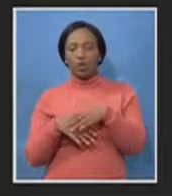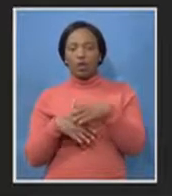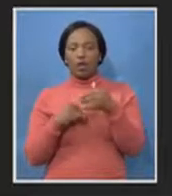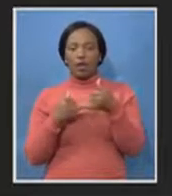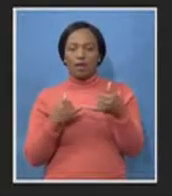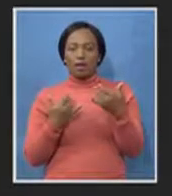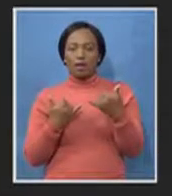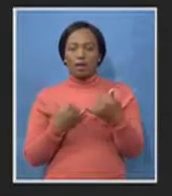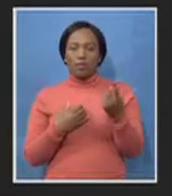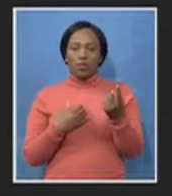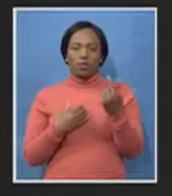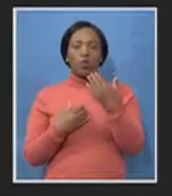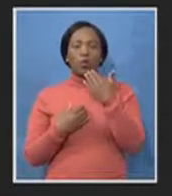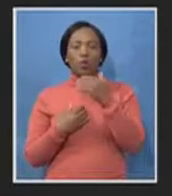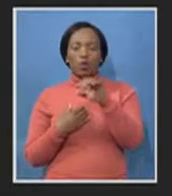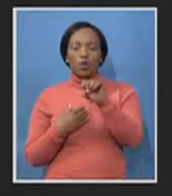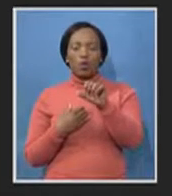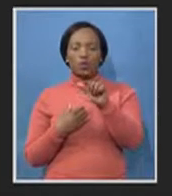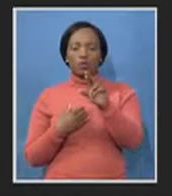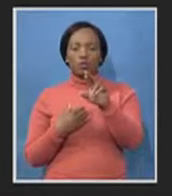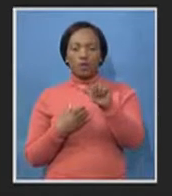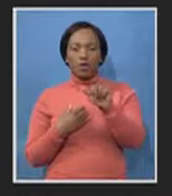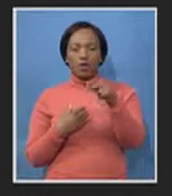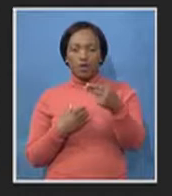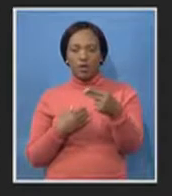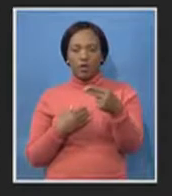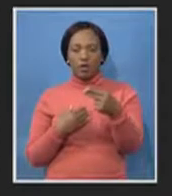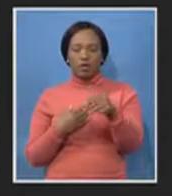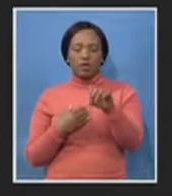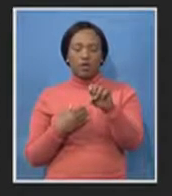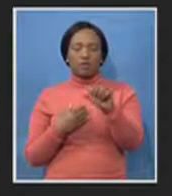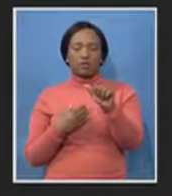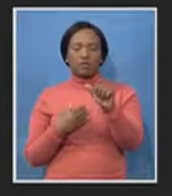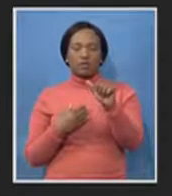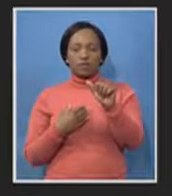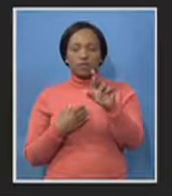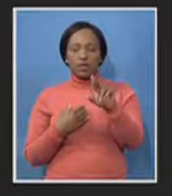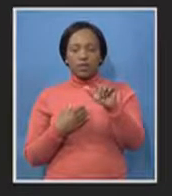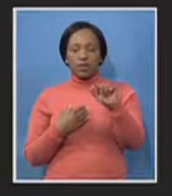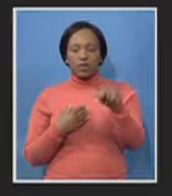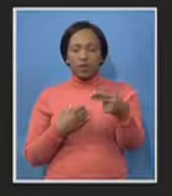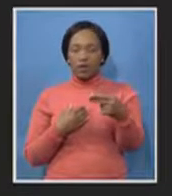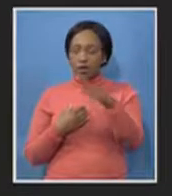DevEx. Sarah Jerving. Hello, Sarah.